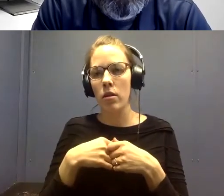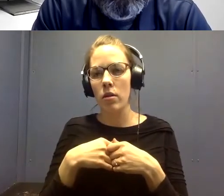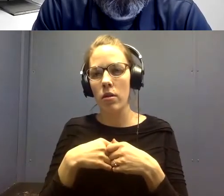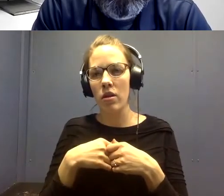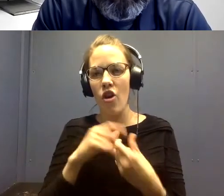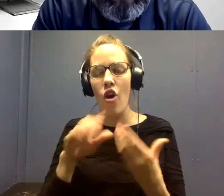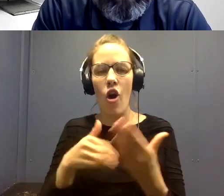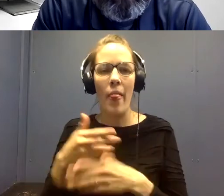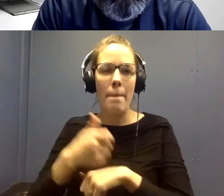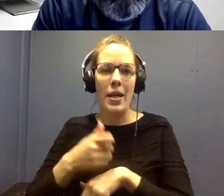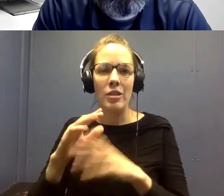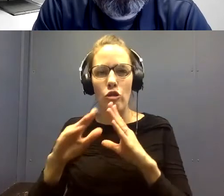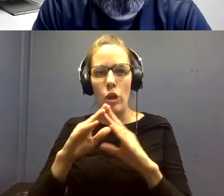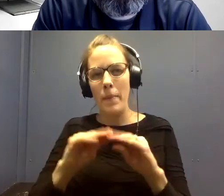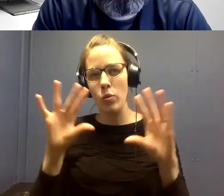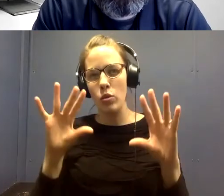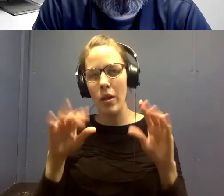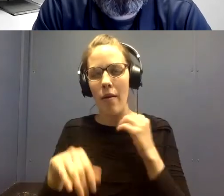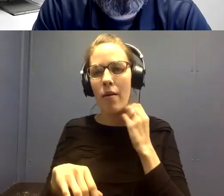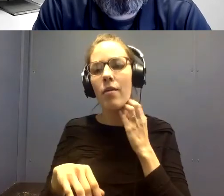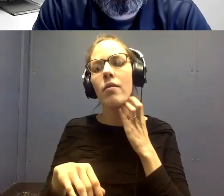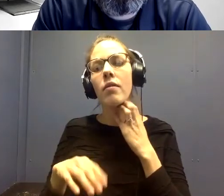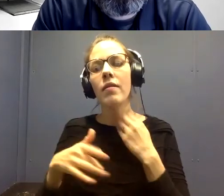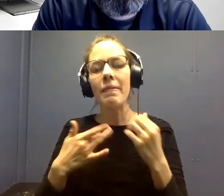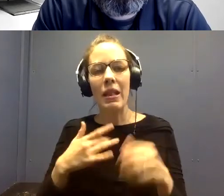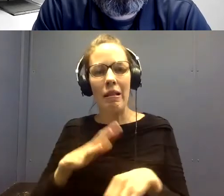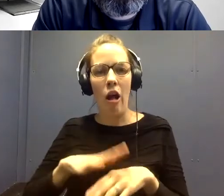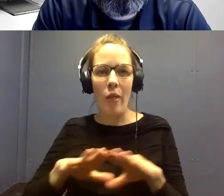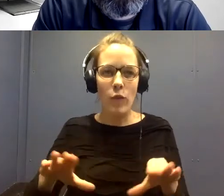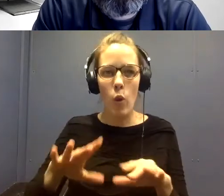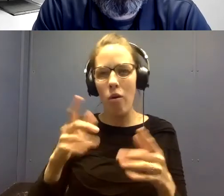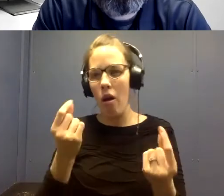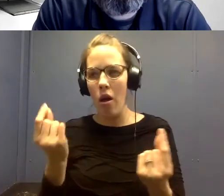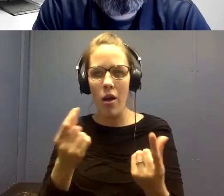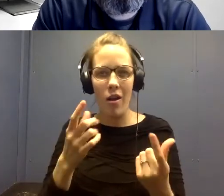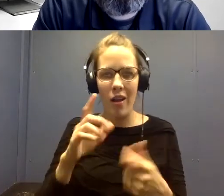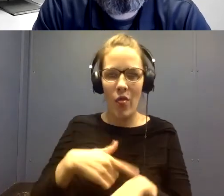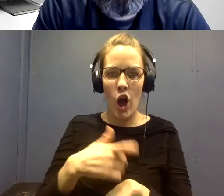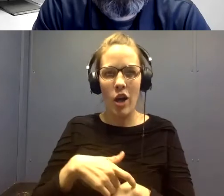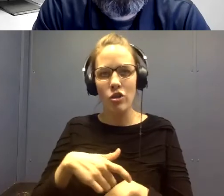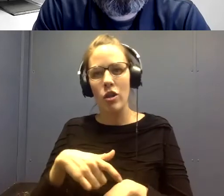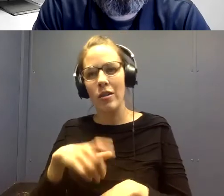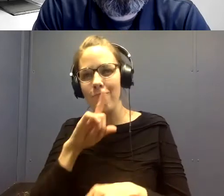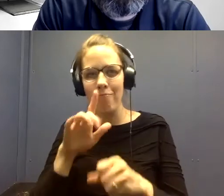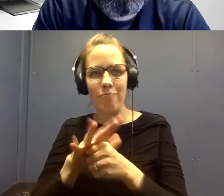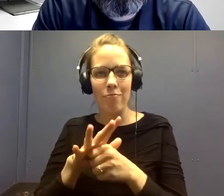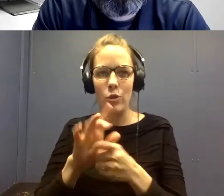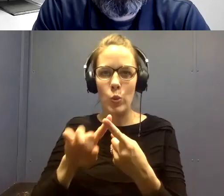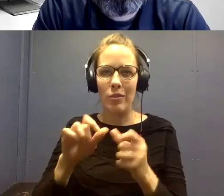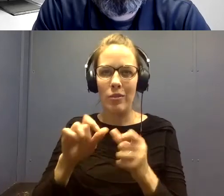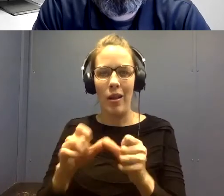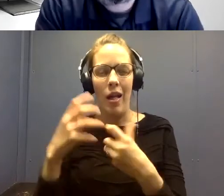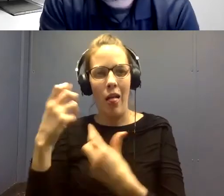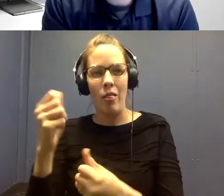all based on community spread and kind of the feelings on the floor, and then again, kind of this long-term commitment to maintaining a